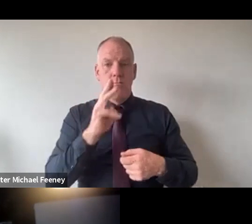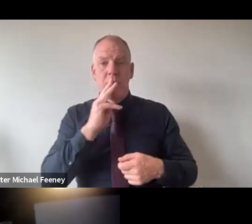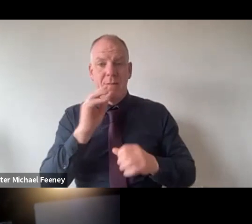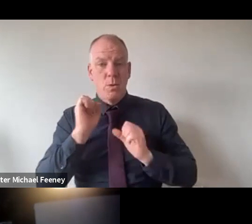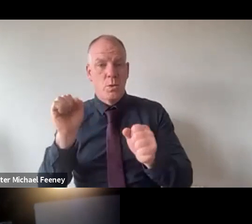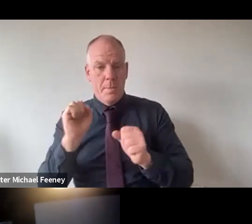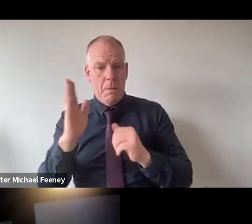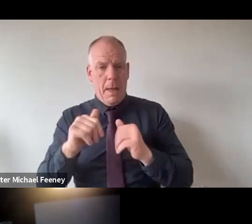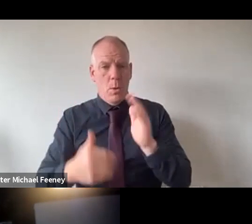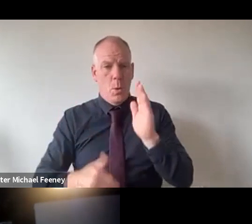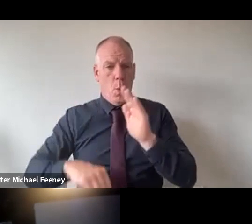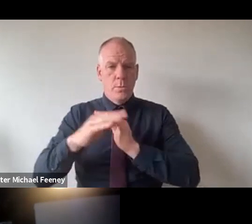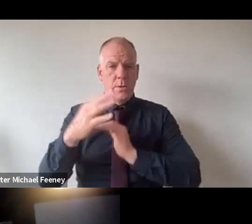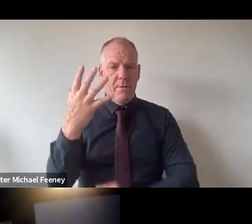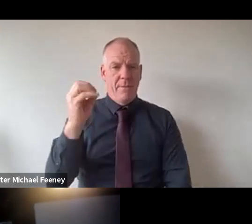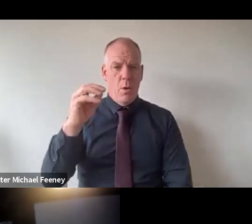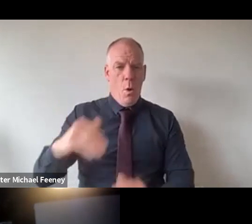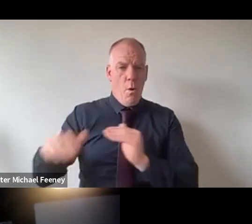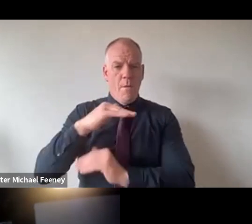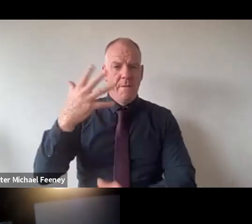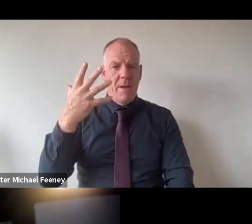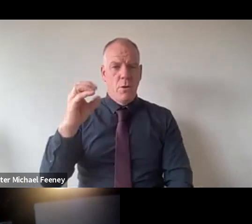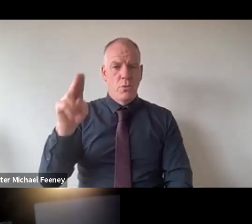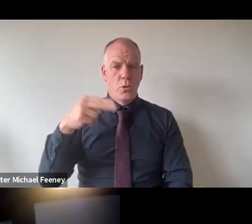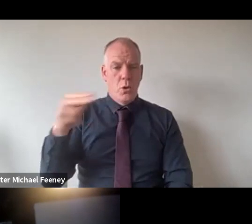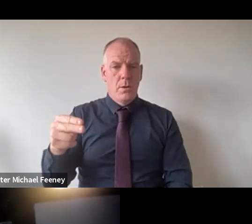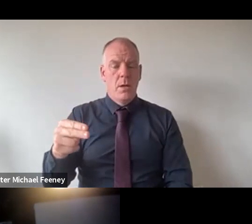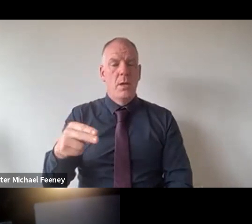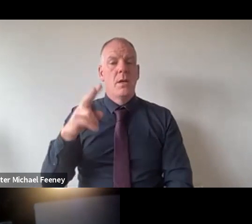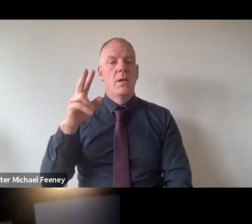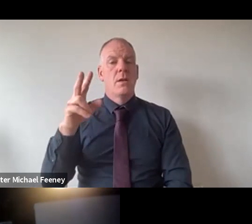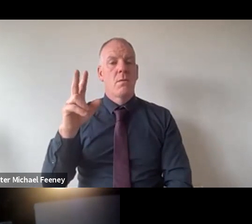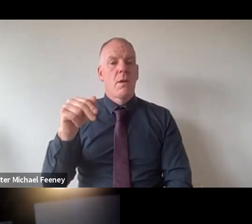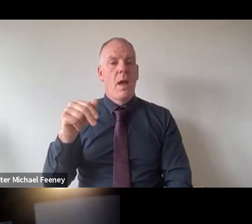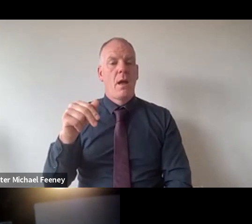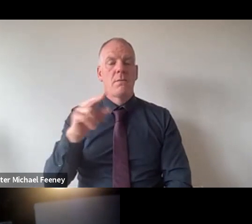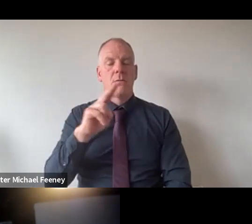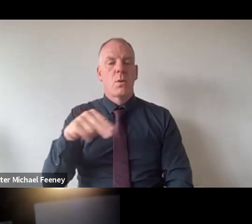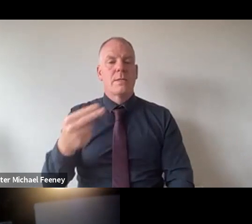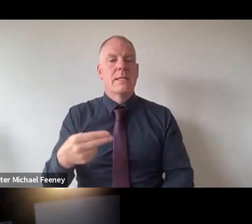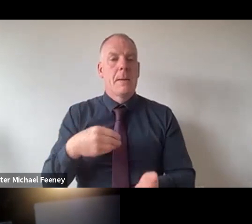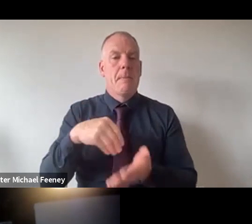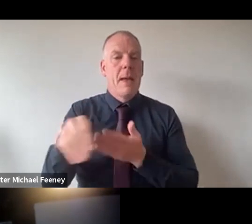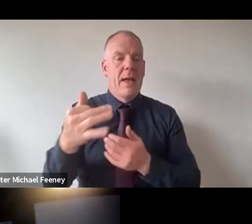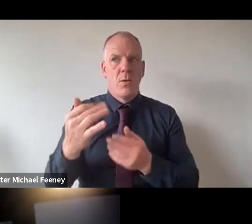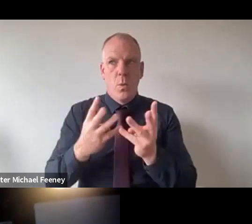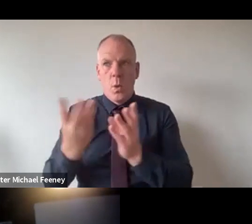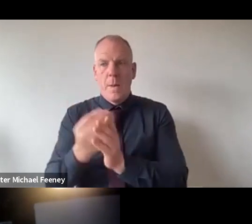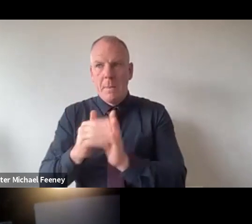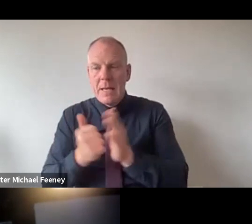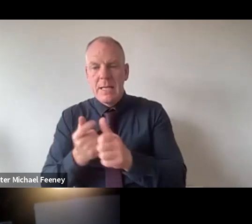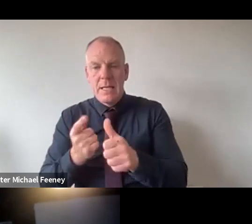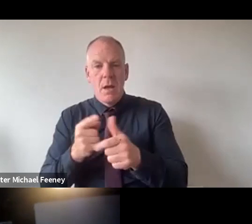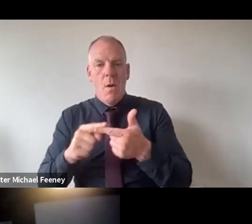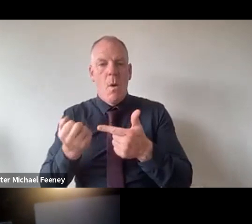over €500. You can only get that joining fee waived if you fit one of those groups. You come from one of the multinational company, or